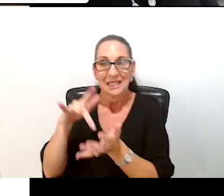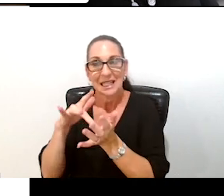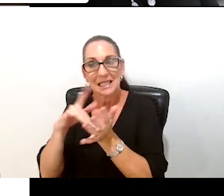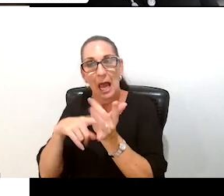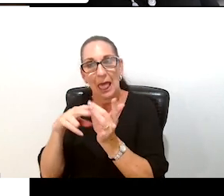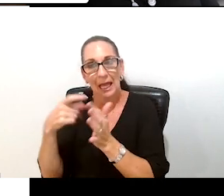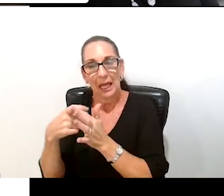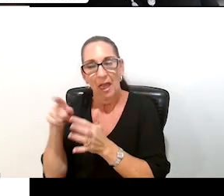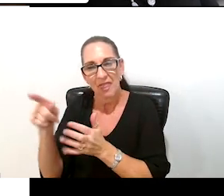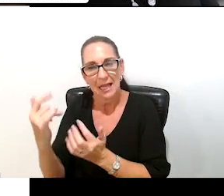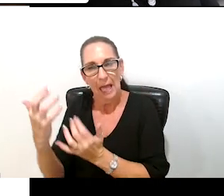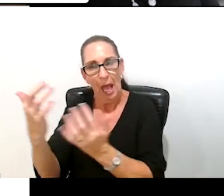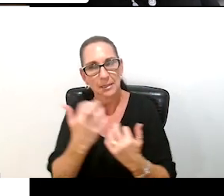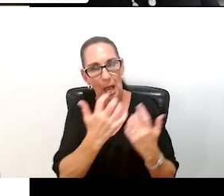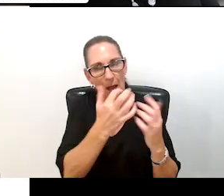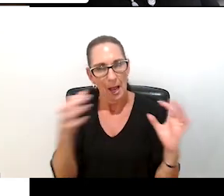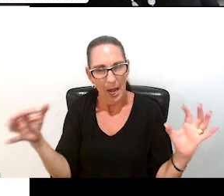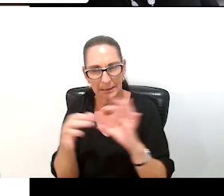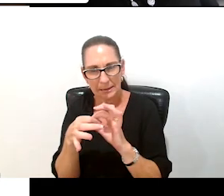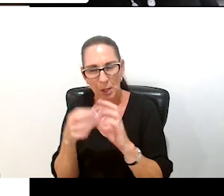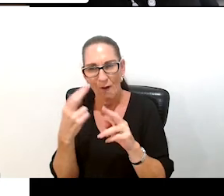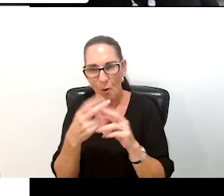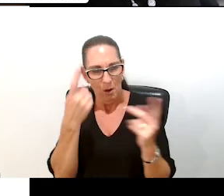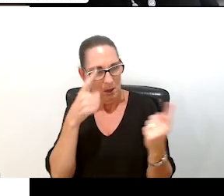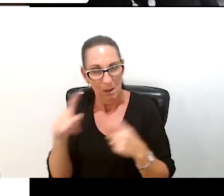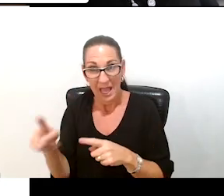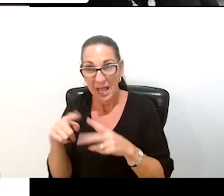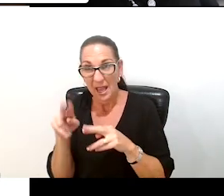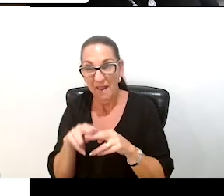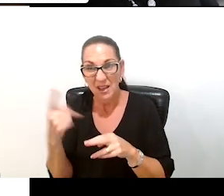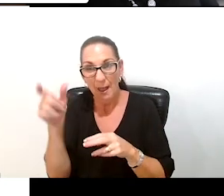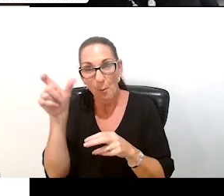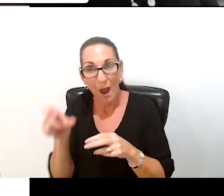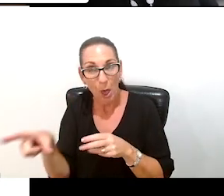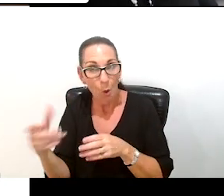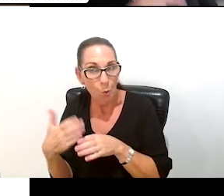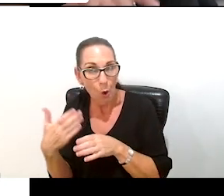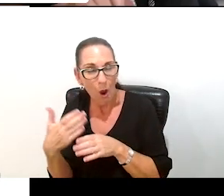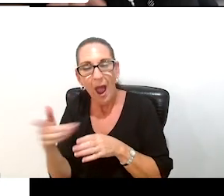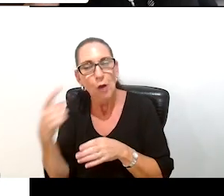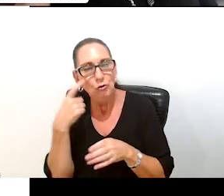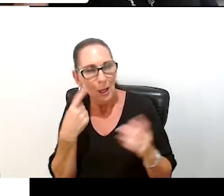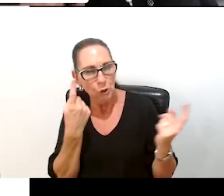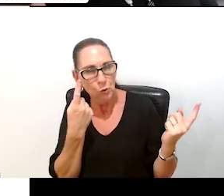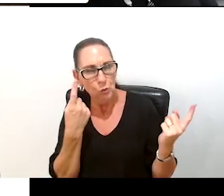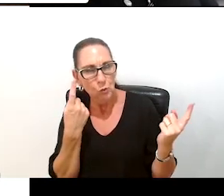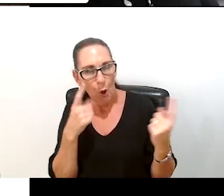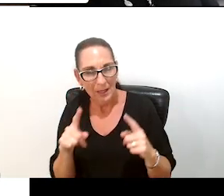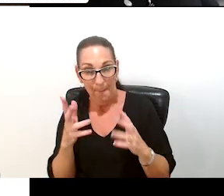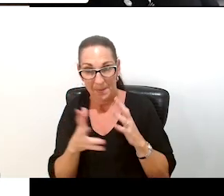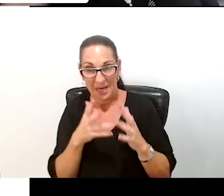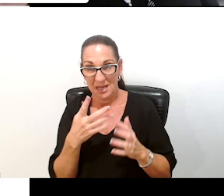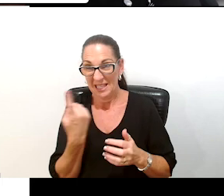linked, and it was linked for the purpose of working out that if someone was working, they were trying to work out that if someone